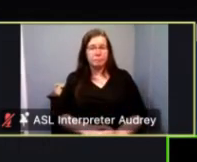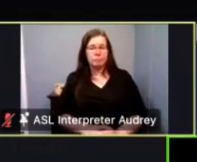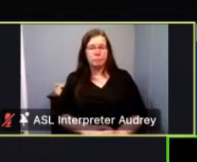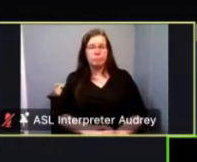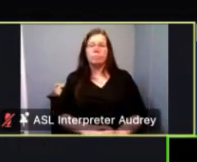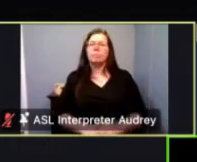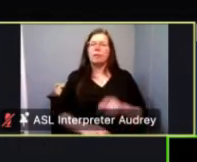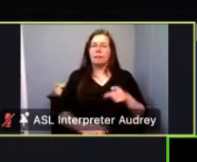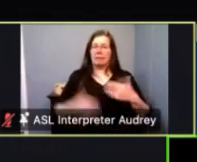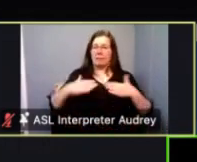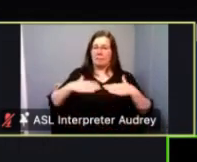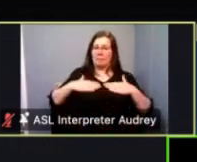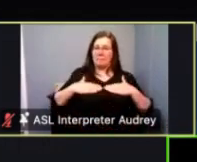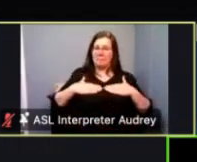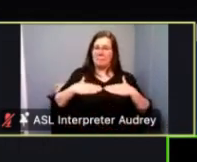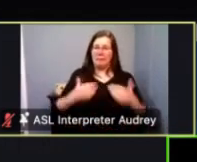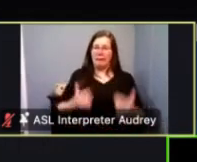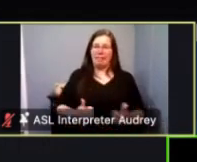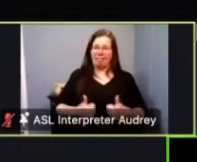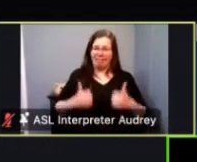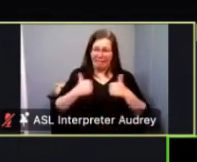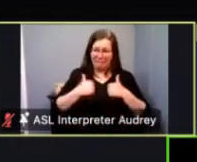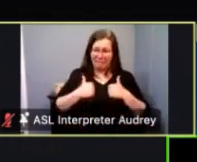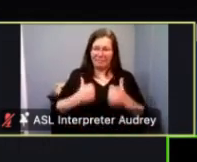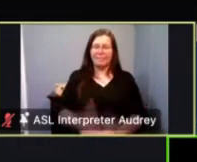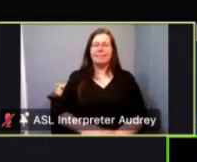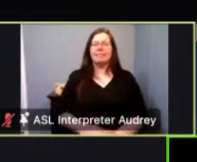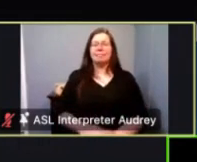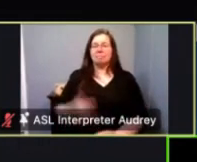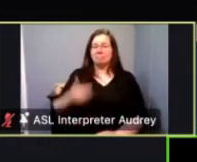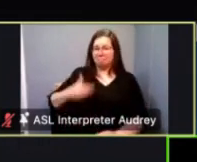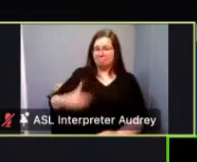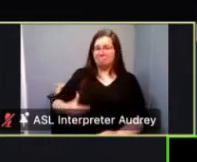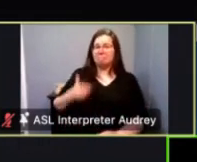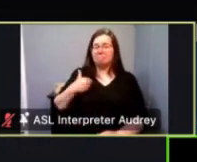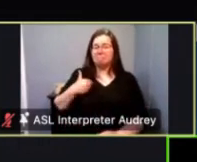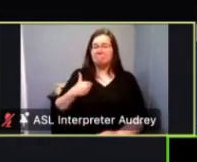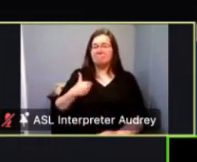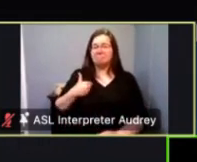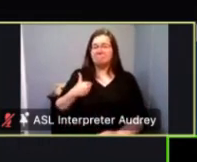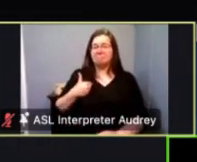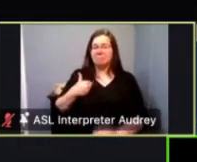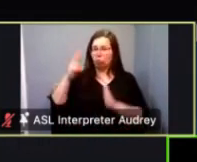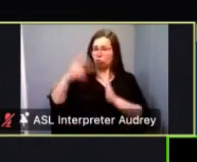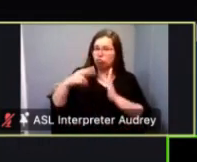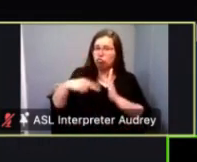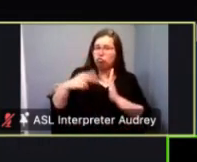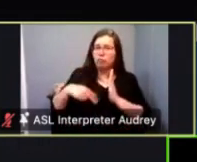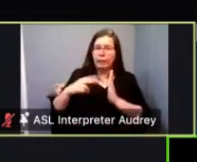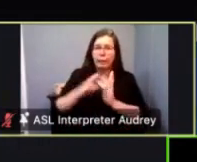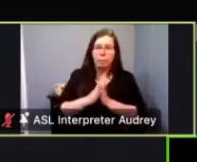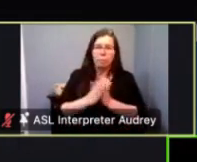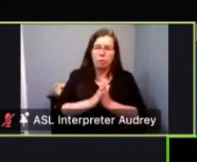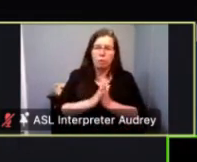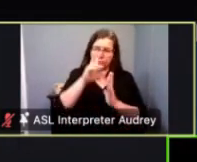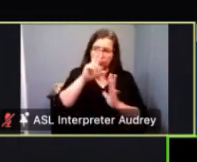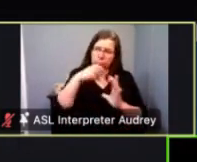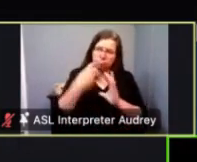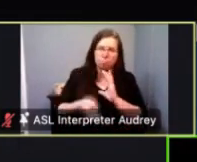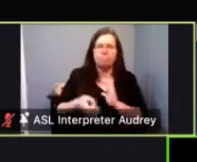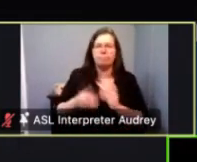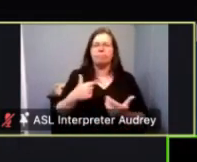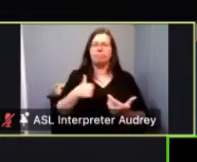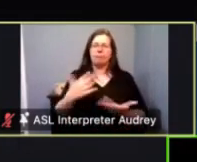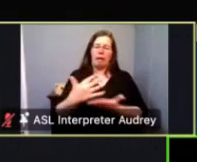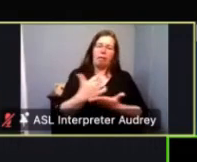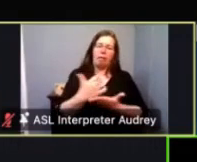Sure. So this is my facets of life. I'm an avid reader of books. I like to